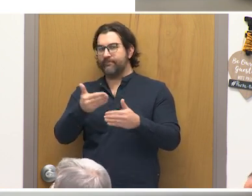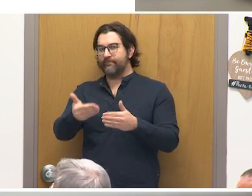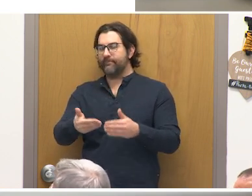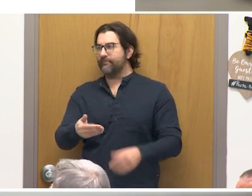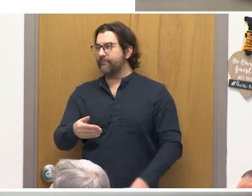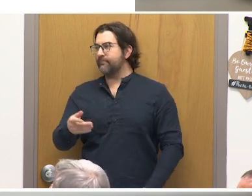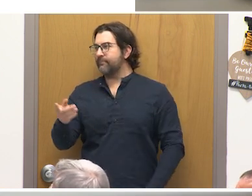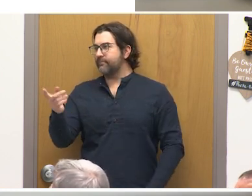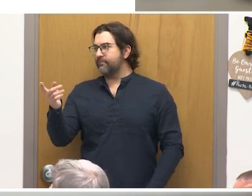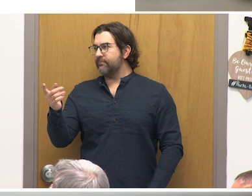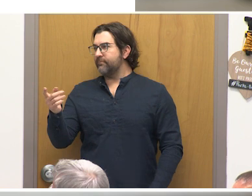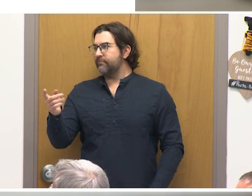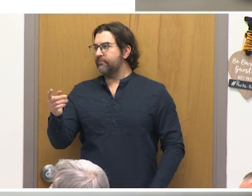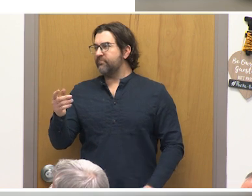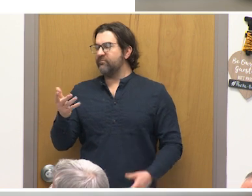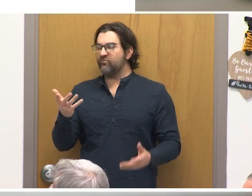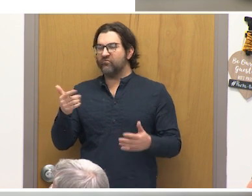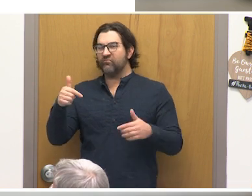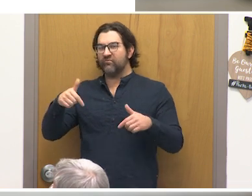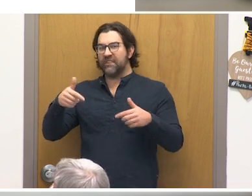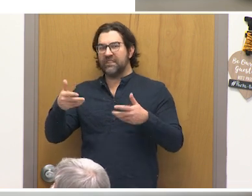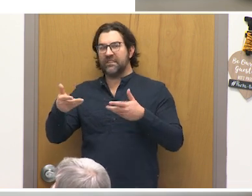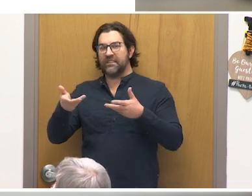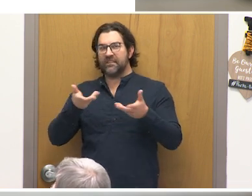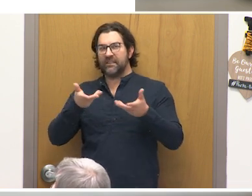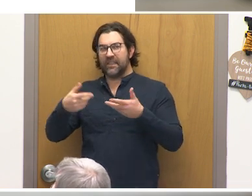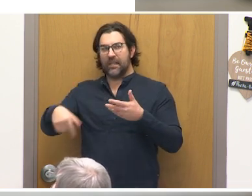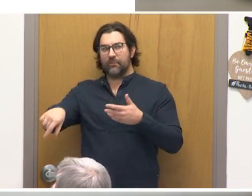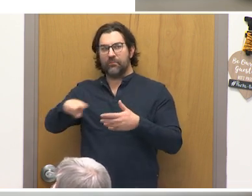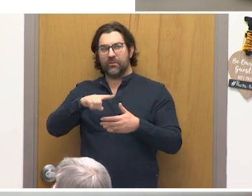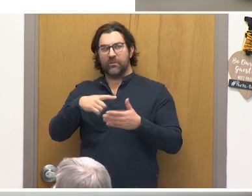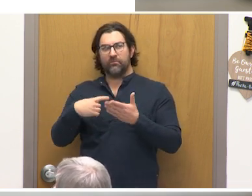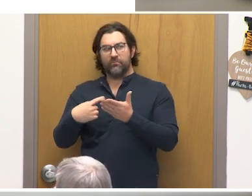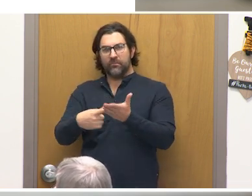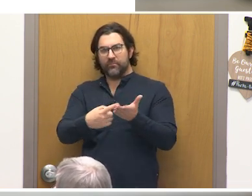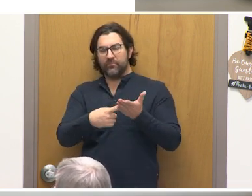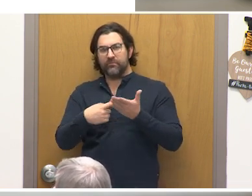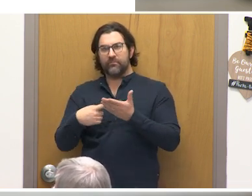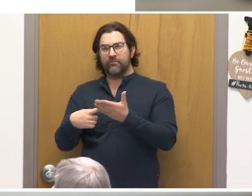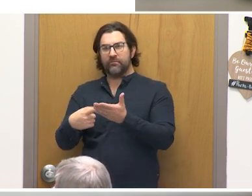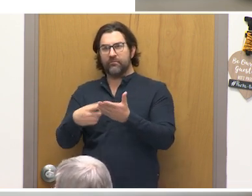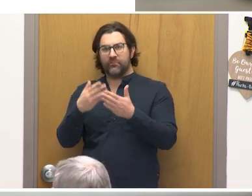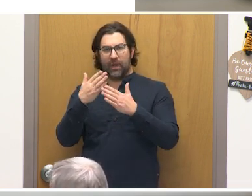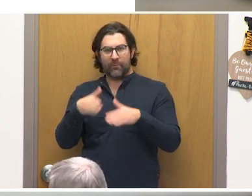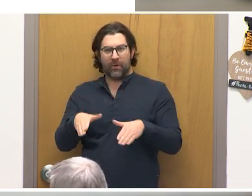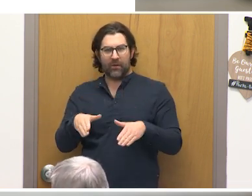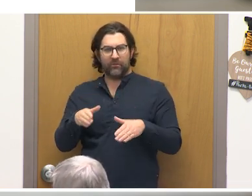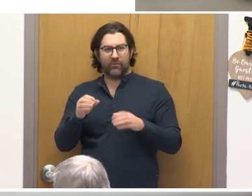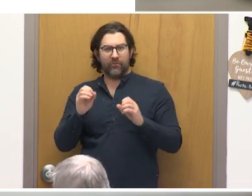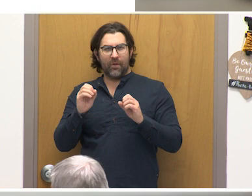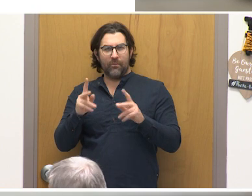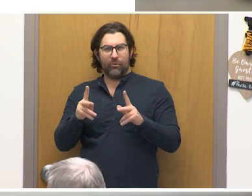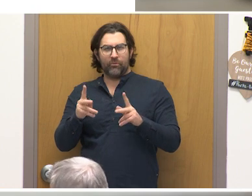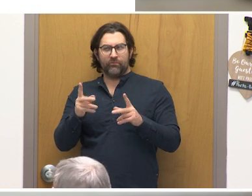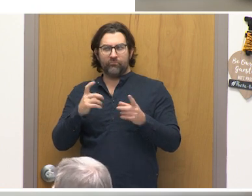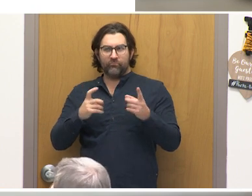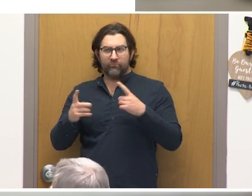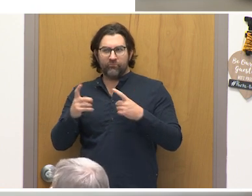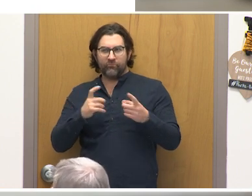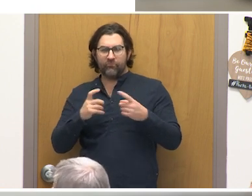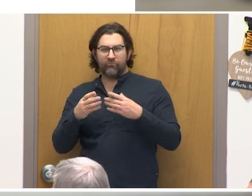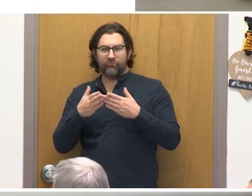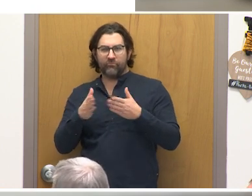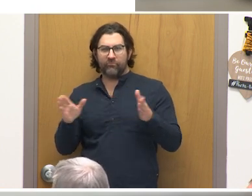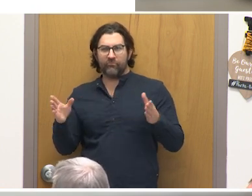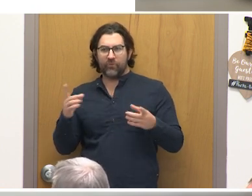then sort of unique to this engagement, we're going to do some discussion and breakout. There'll be opportunity to ask some general questions